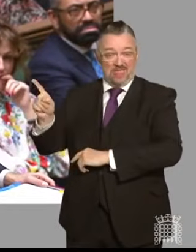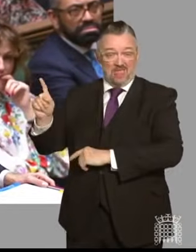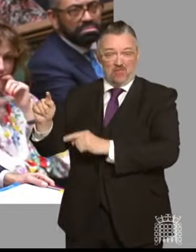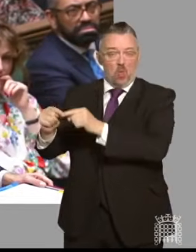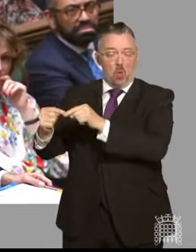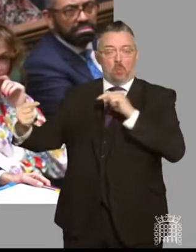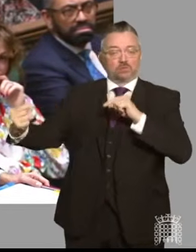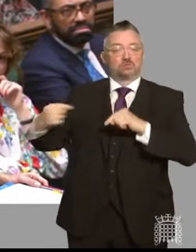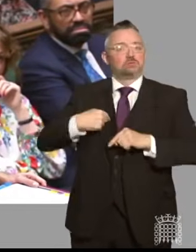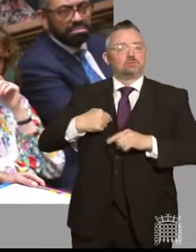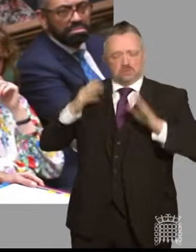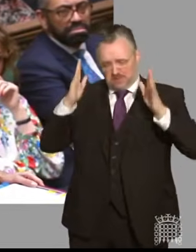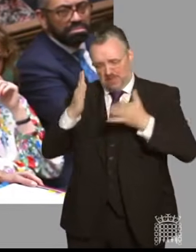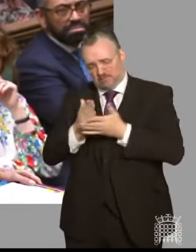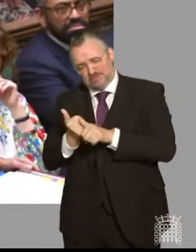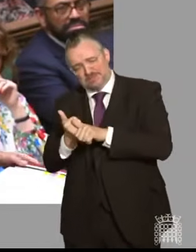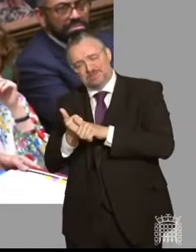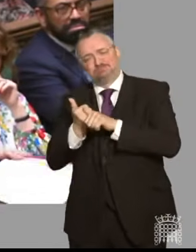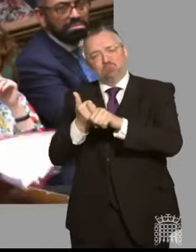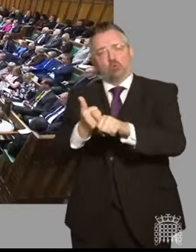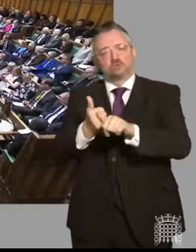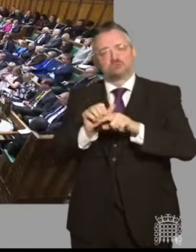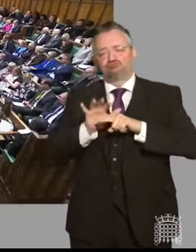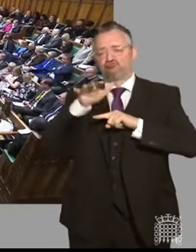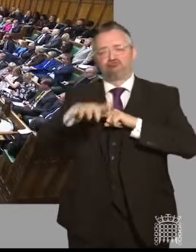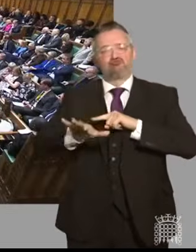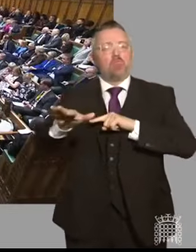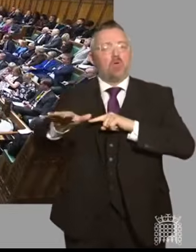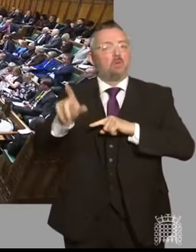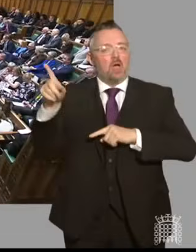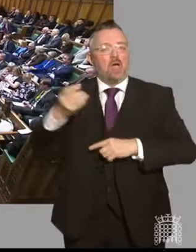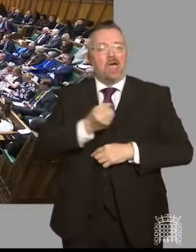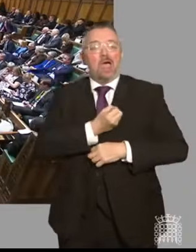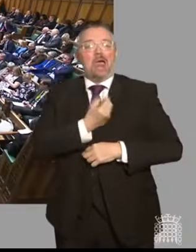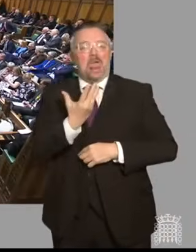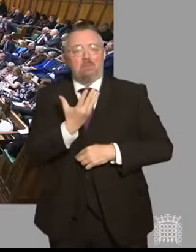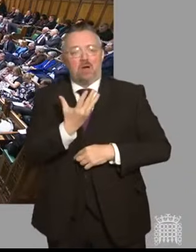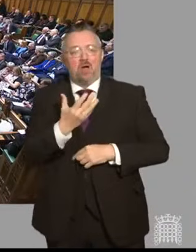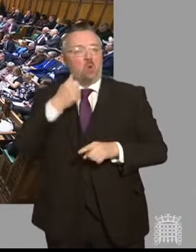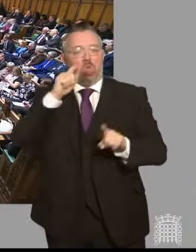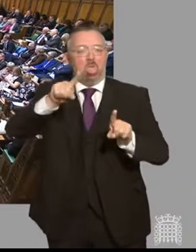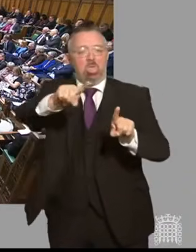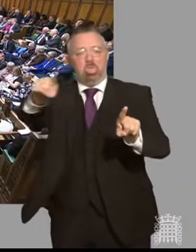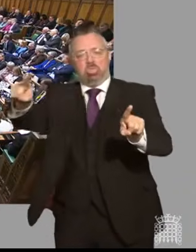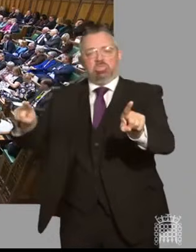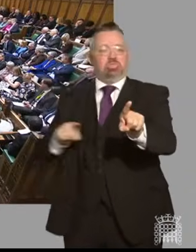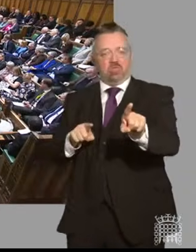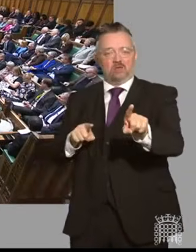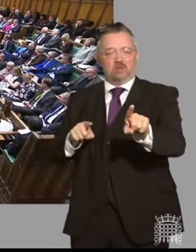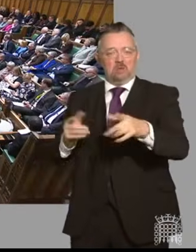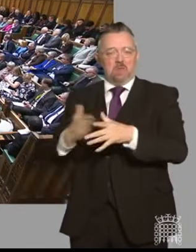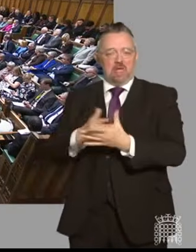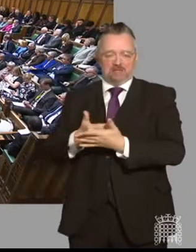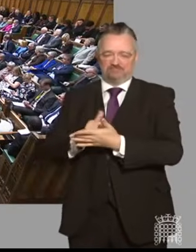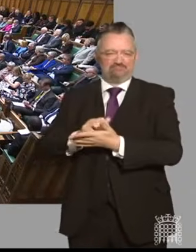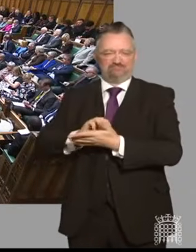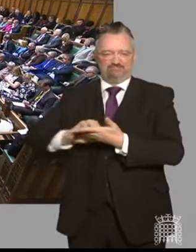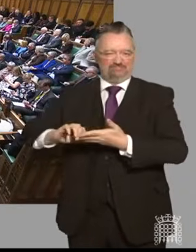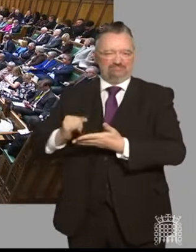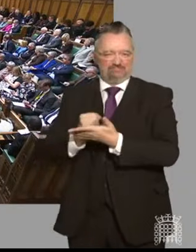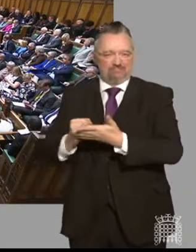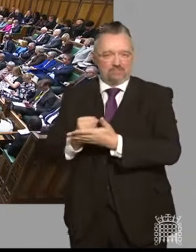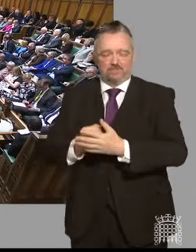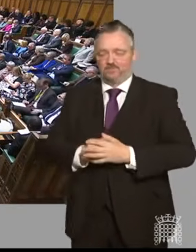UK, it's Labour that would take them back to square one. Betts. Thank you, Mr. Speaker. It's now over 2 years since